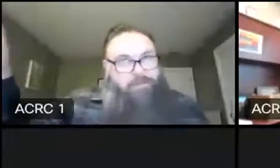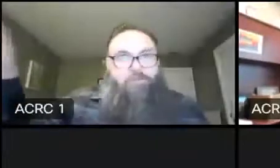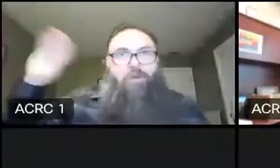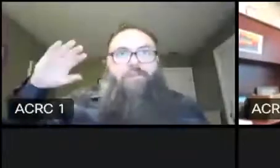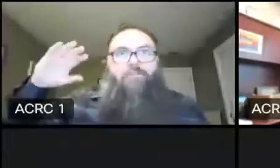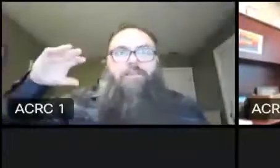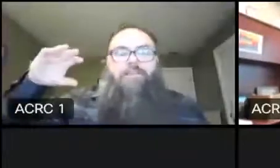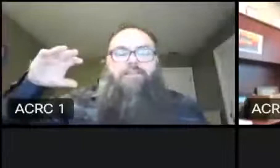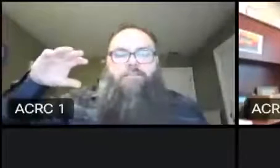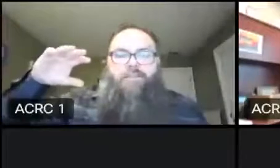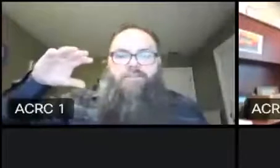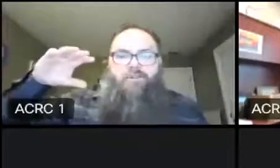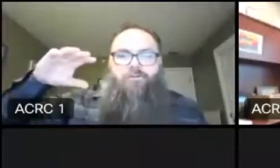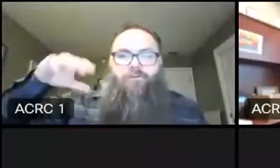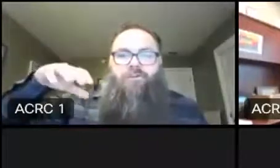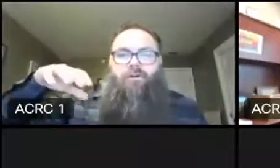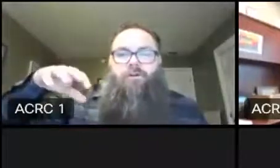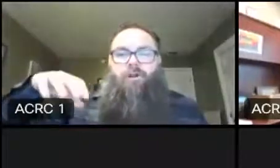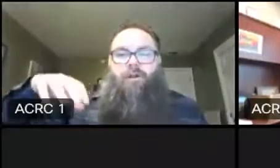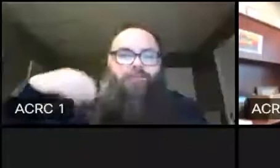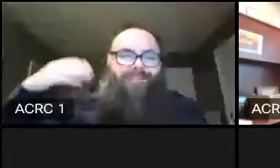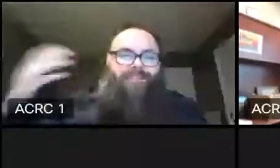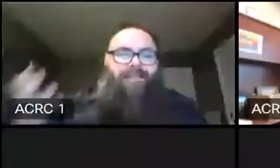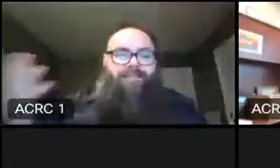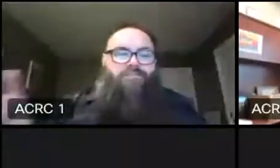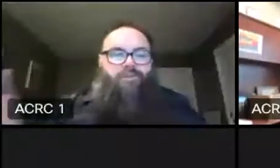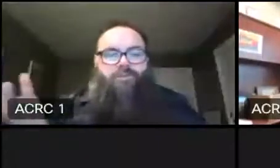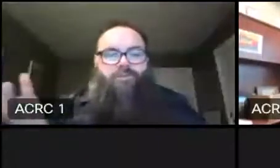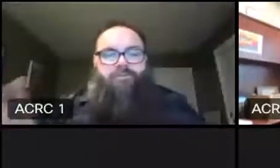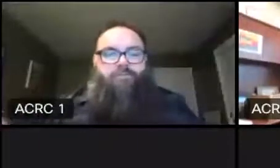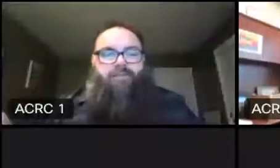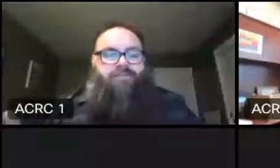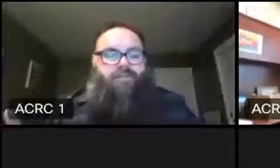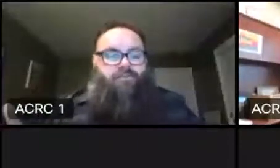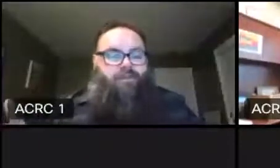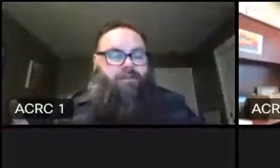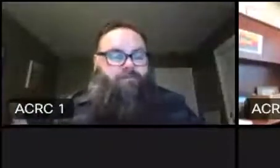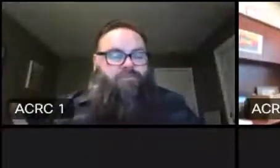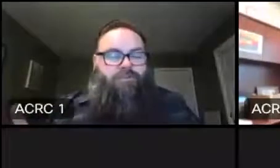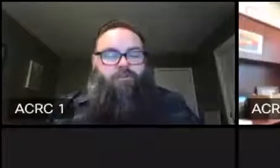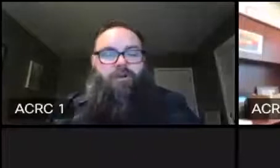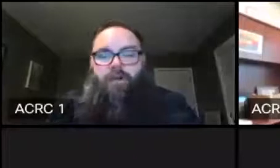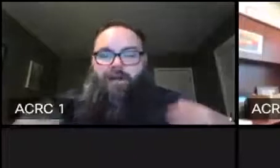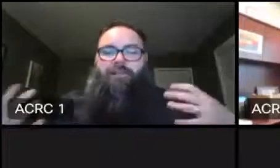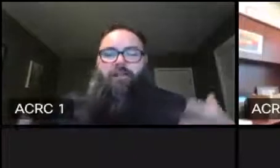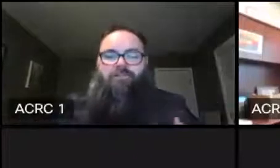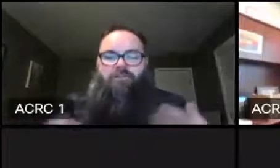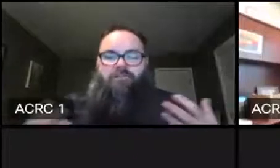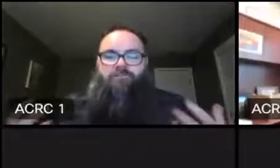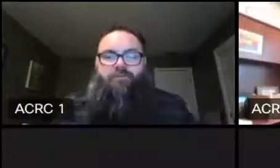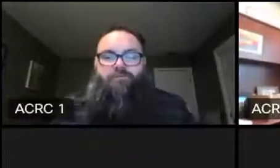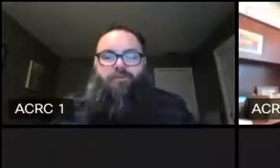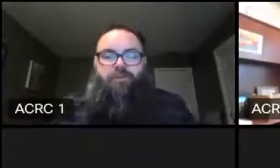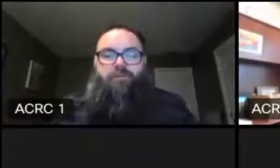models, want to at least make sure folks are aware of what the status is with our service providers. And this will give an opportunity for a lot of